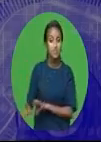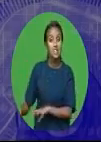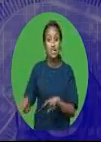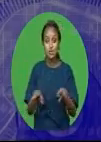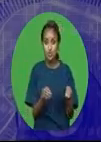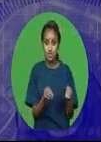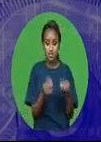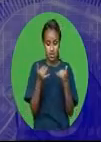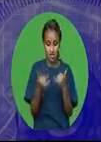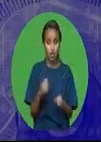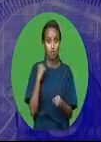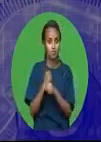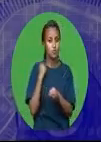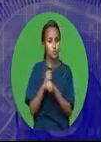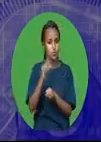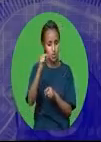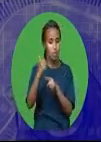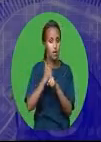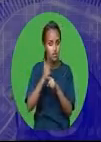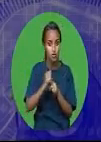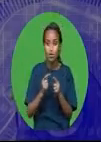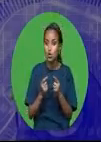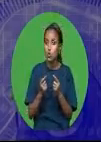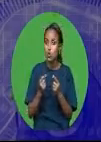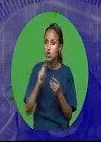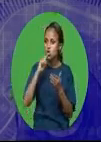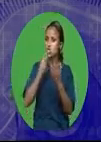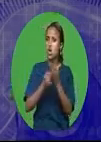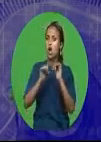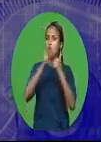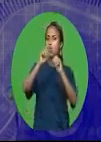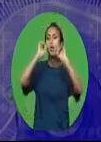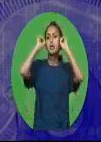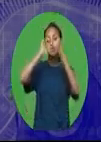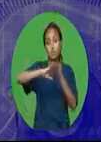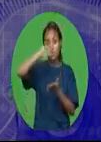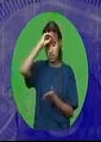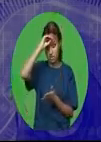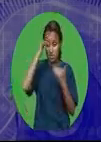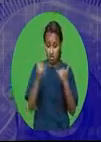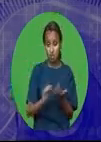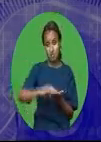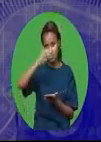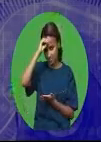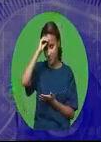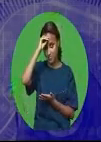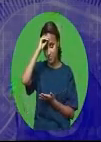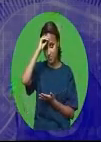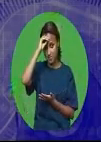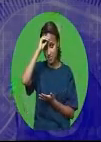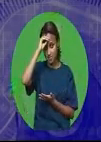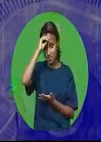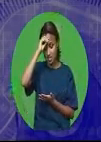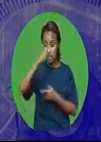Students, let's do some activities to check how much you've understood the lesson you have just learned so far.